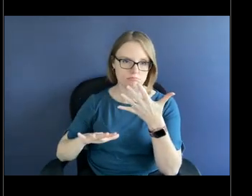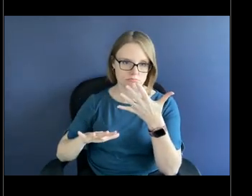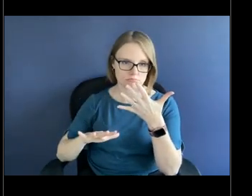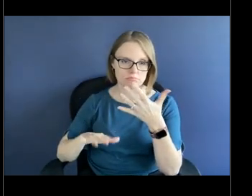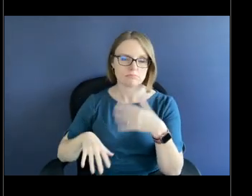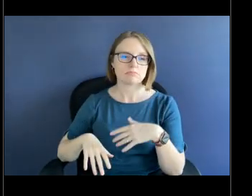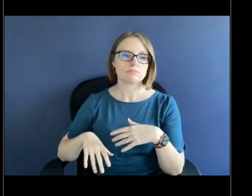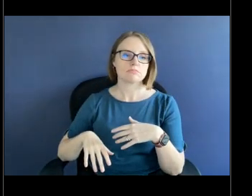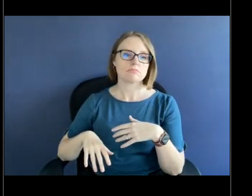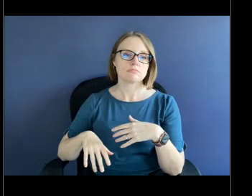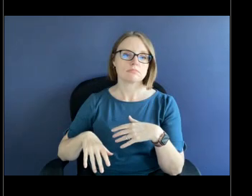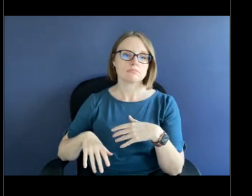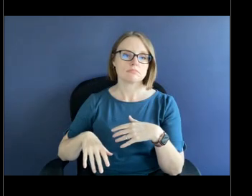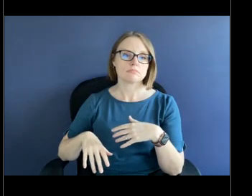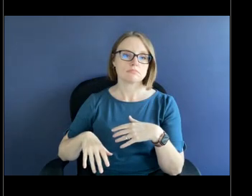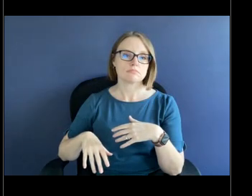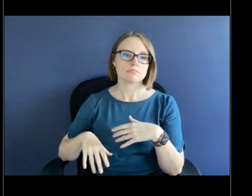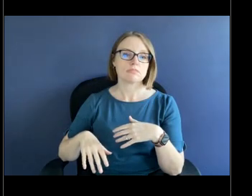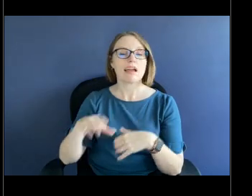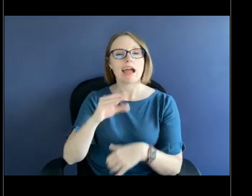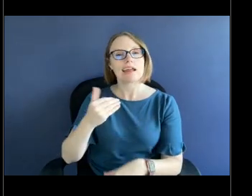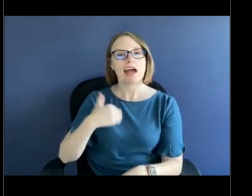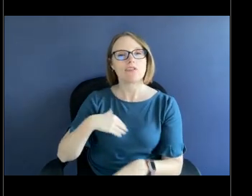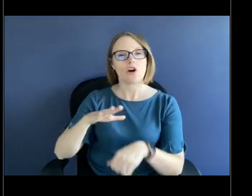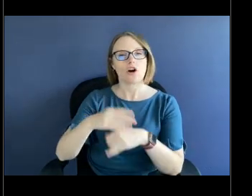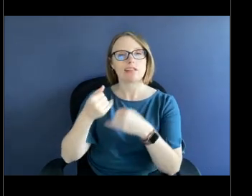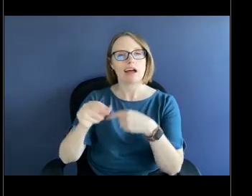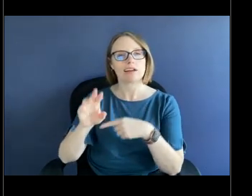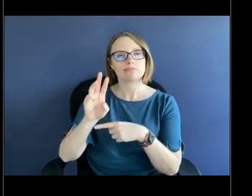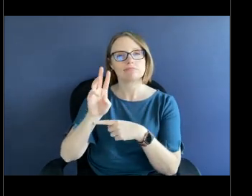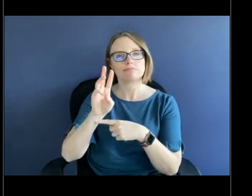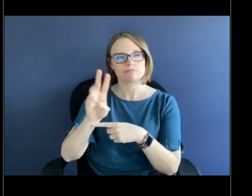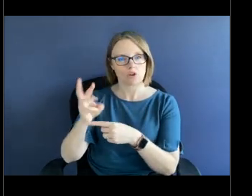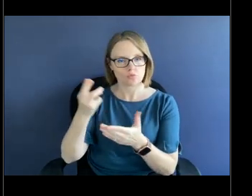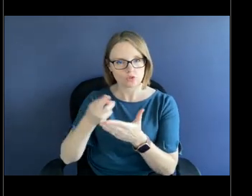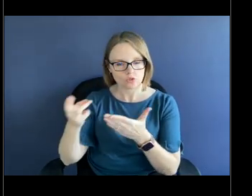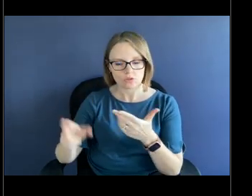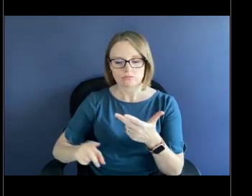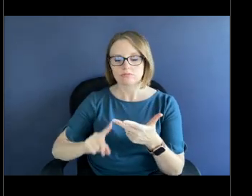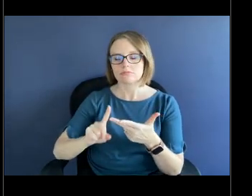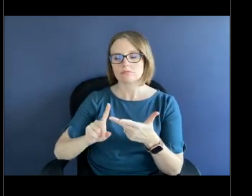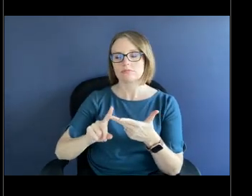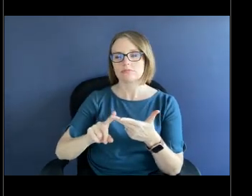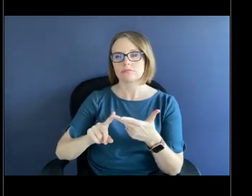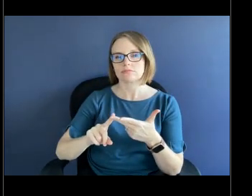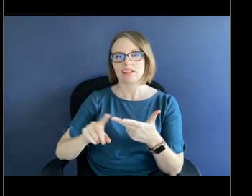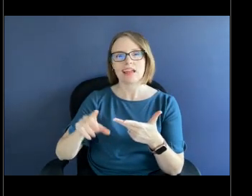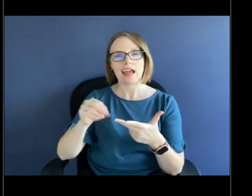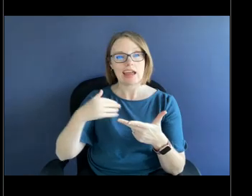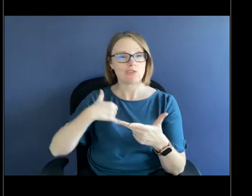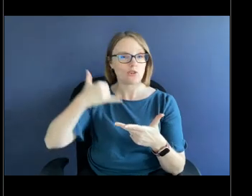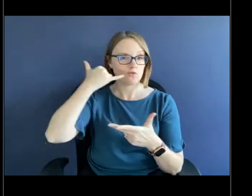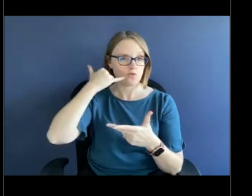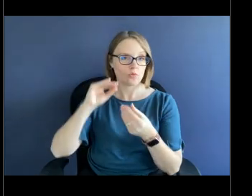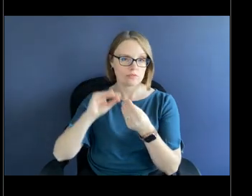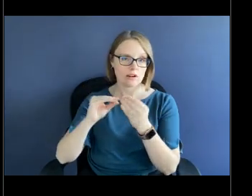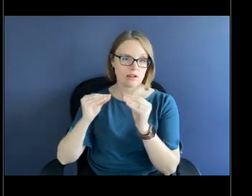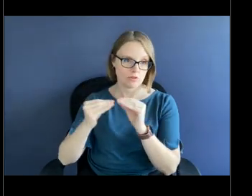helpful online web resources, and an information line for